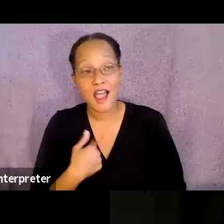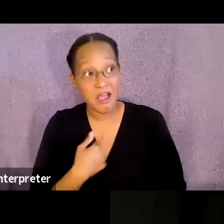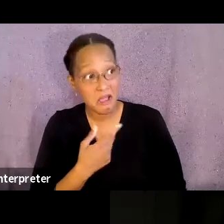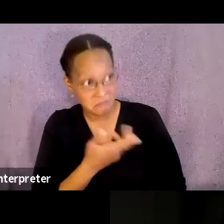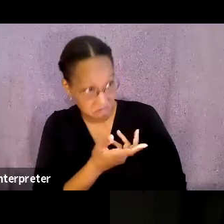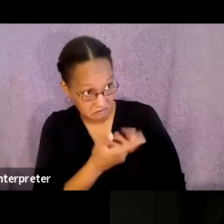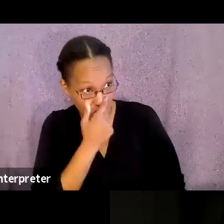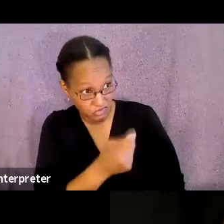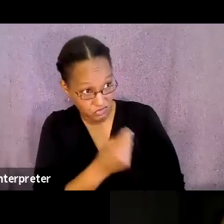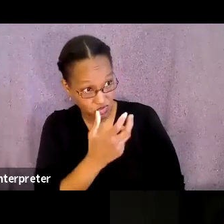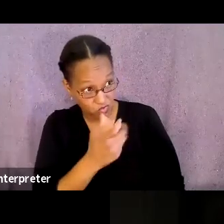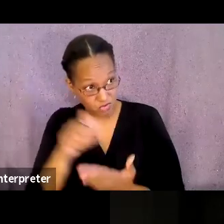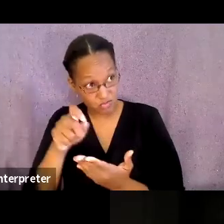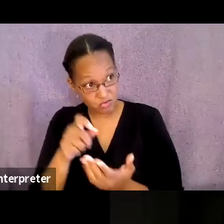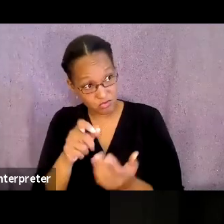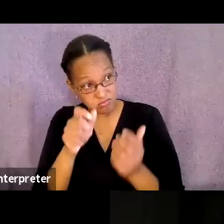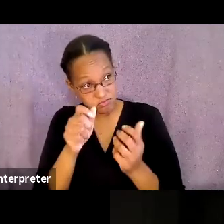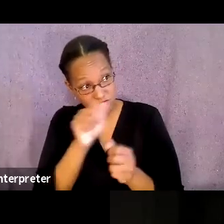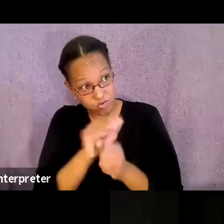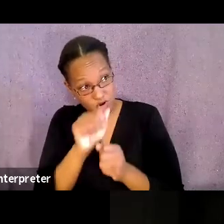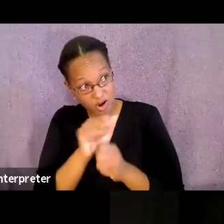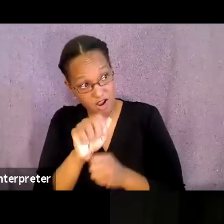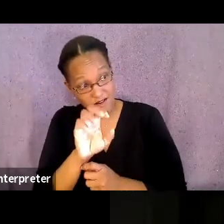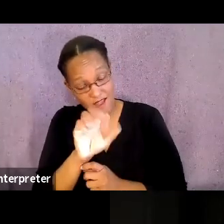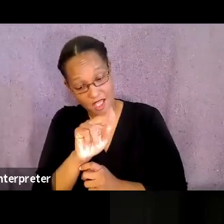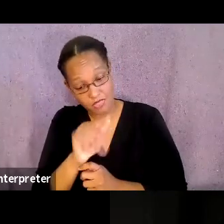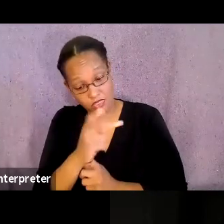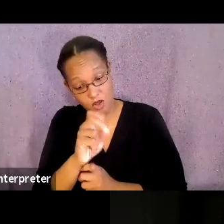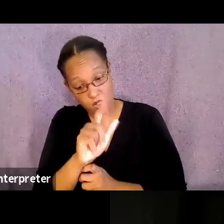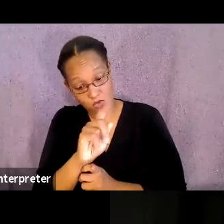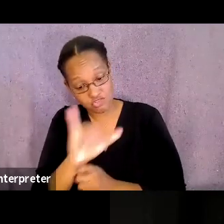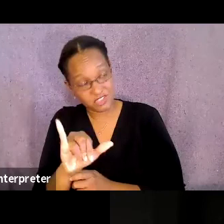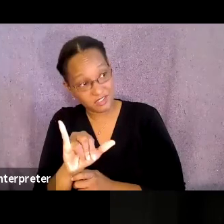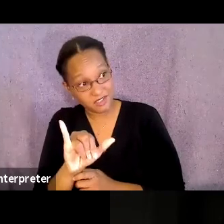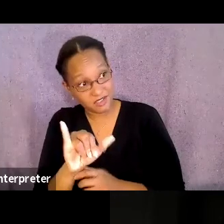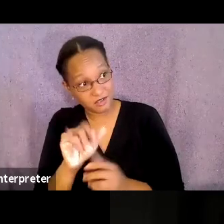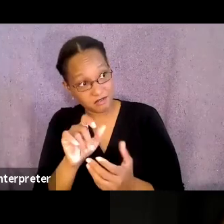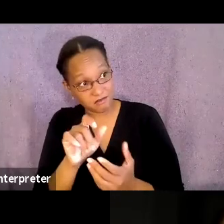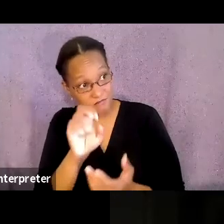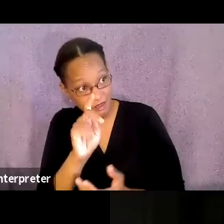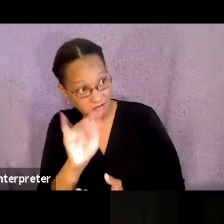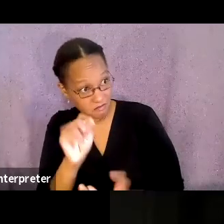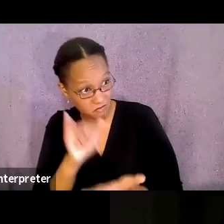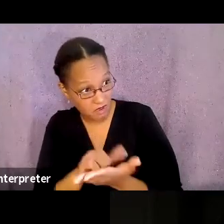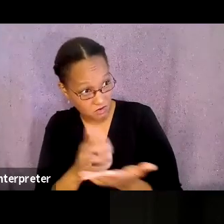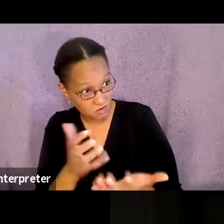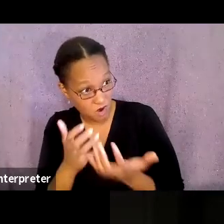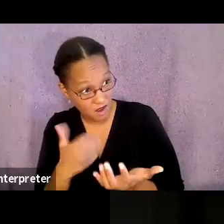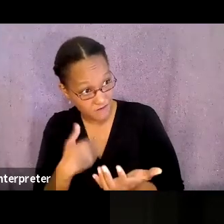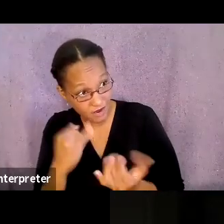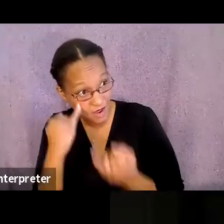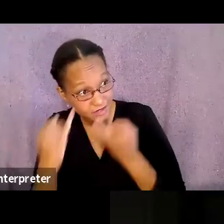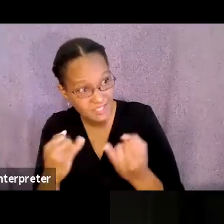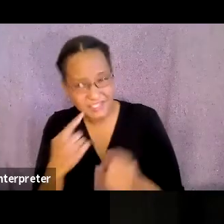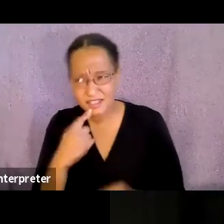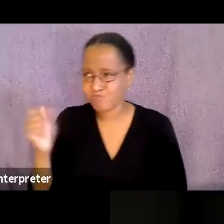in editing an anthology? Do you have any ideas? And I'm like, well, yes, I do have a few